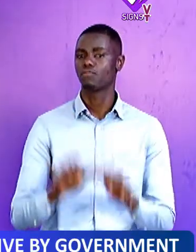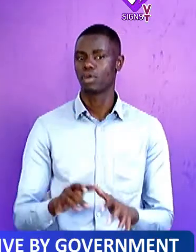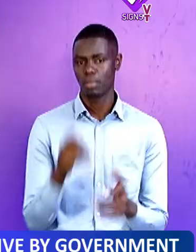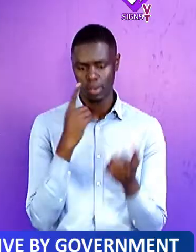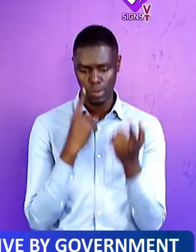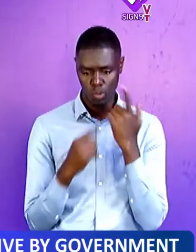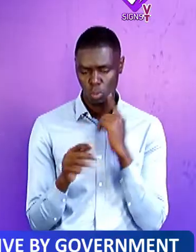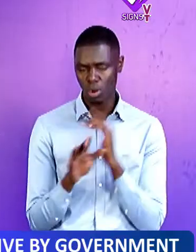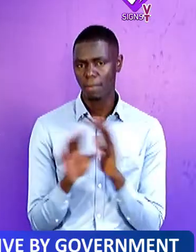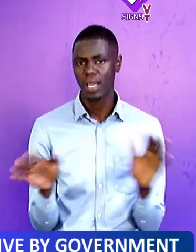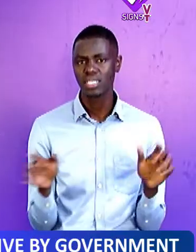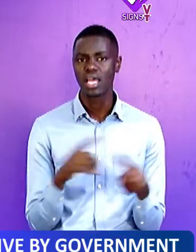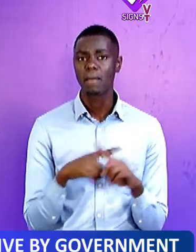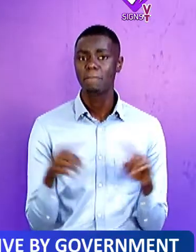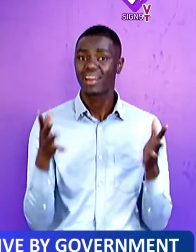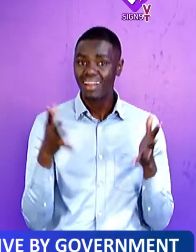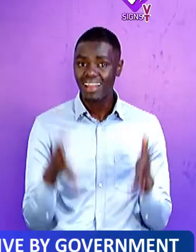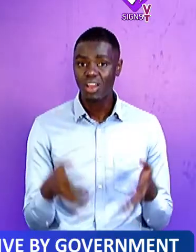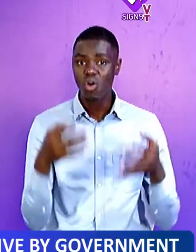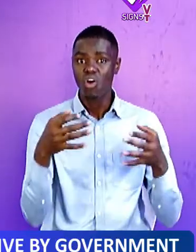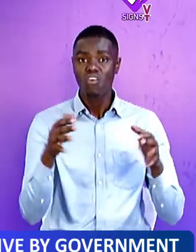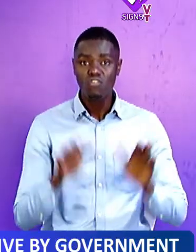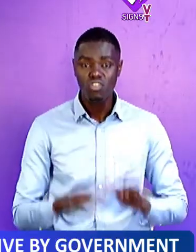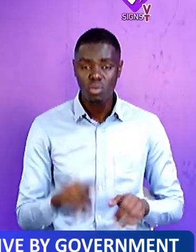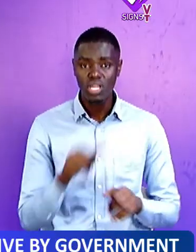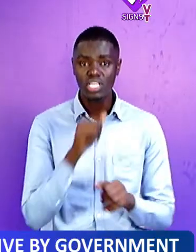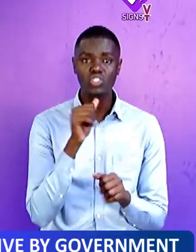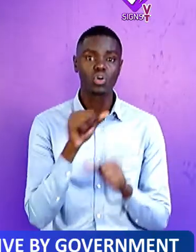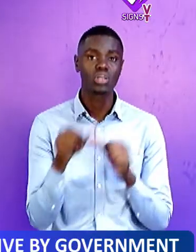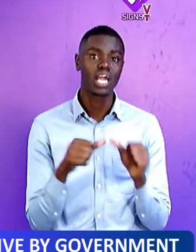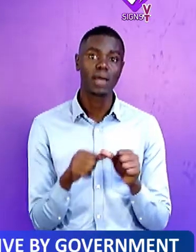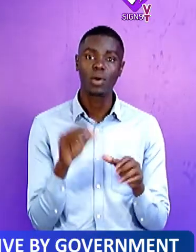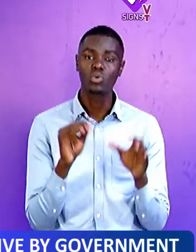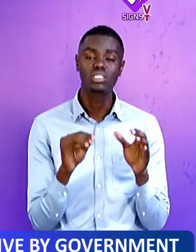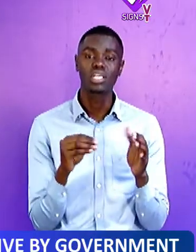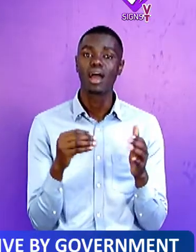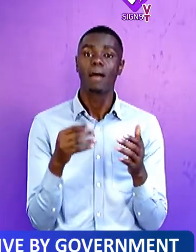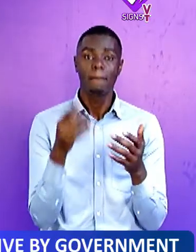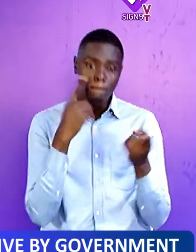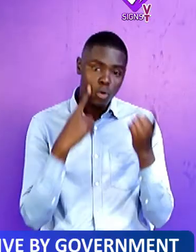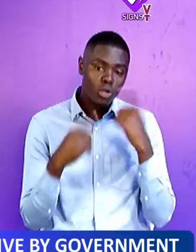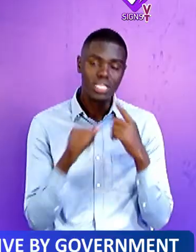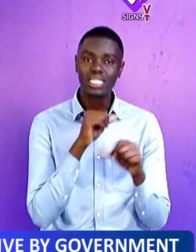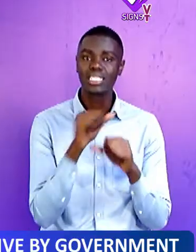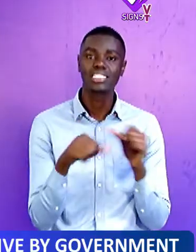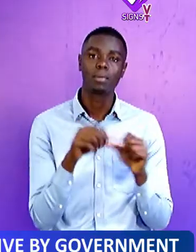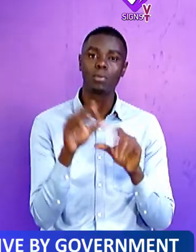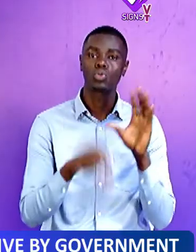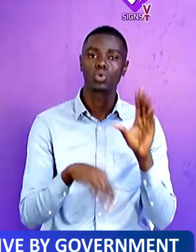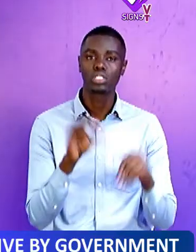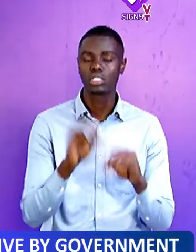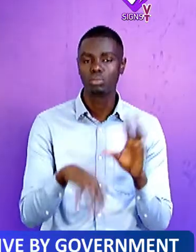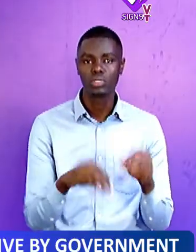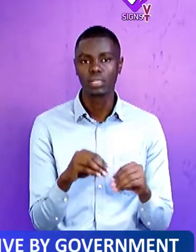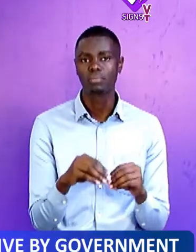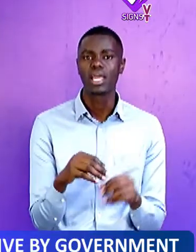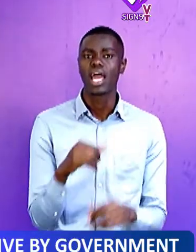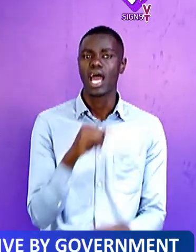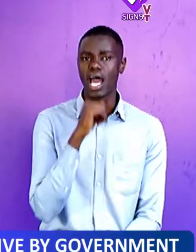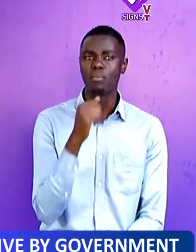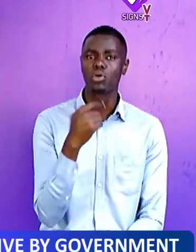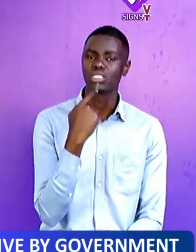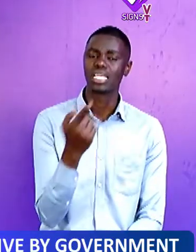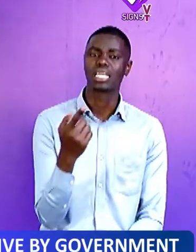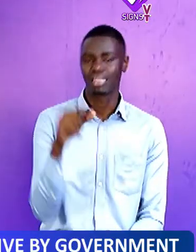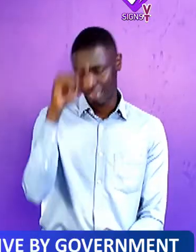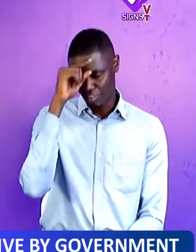mourn. But nowadays, funeral is not about mourning. Funeral is about contributing. Because not that I'm saying the government should help bury